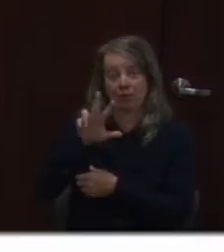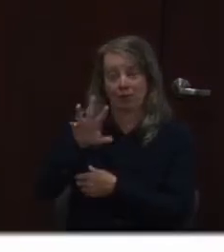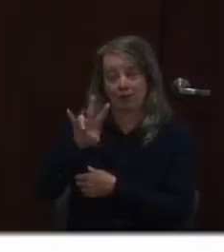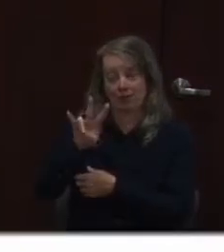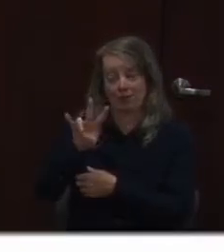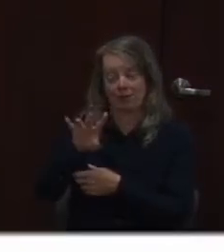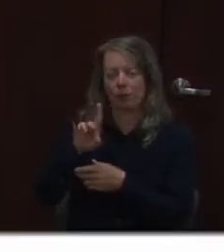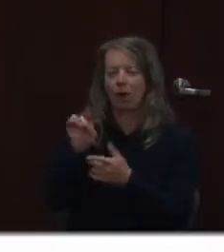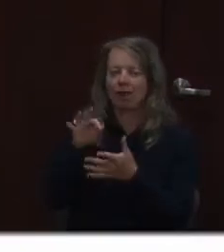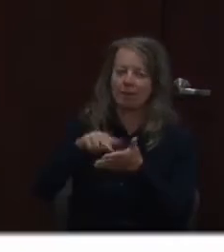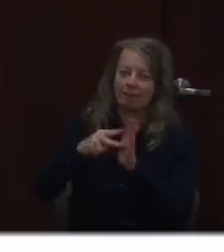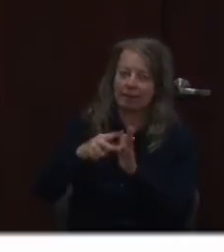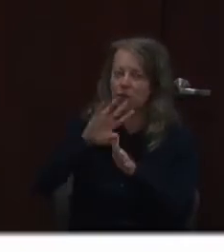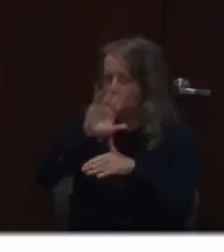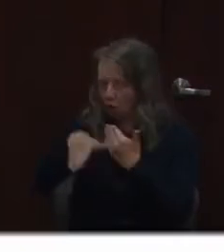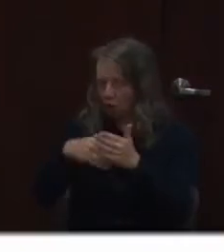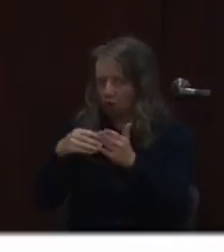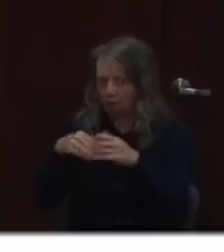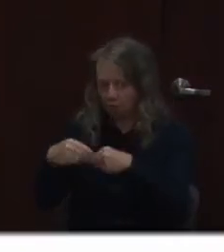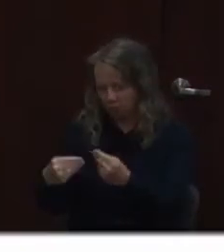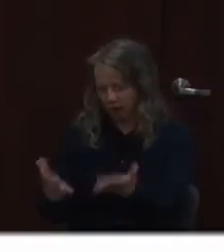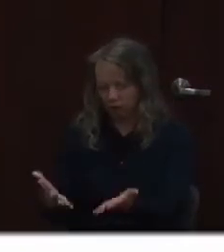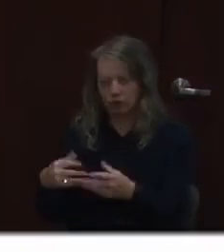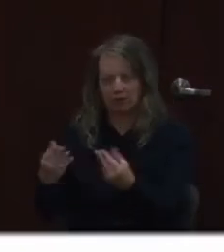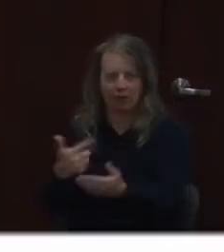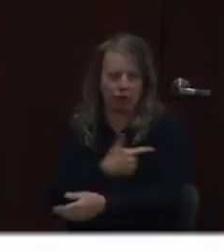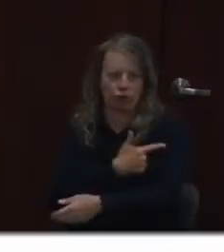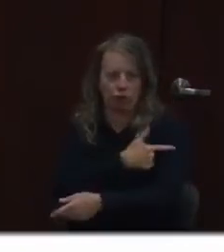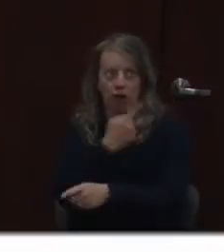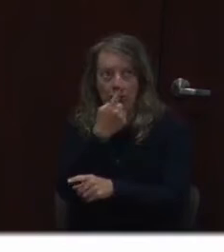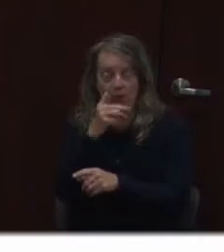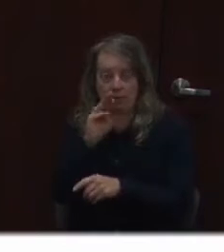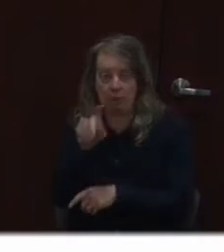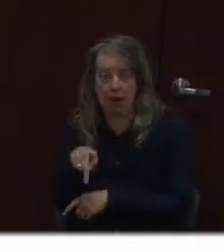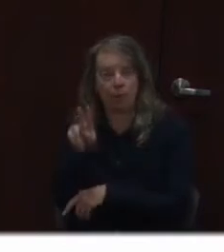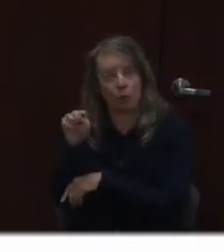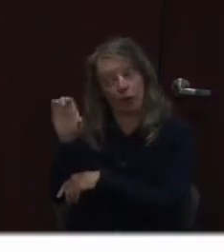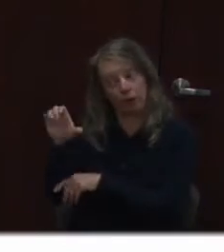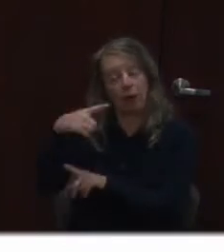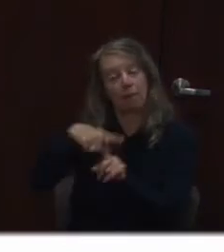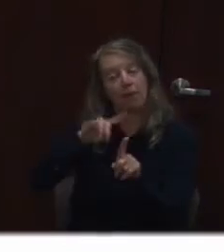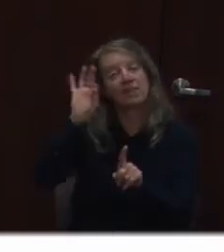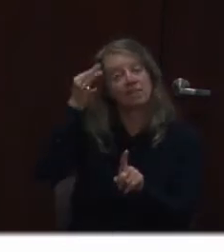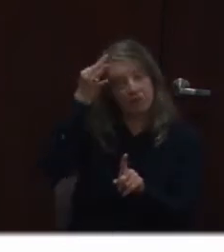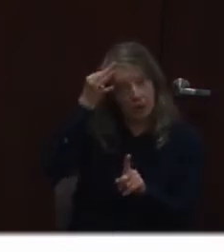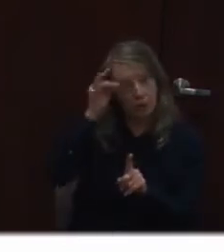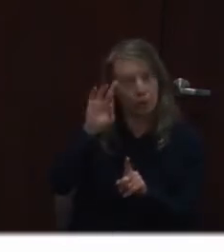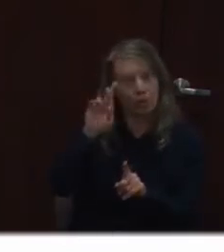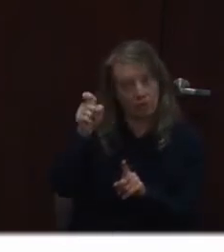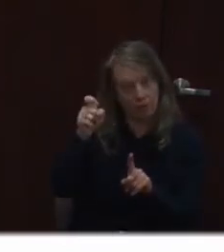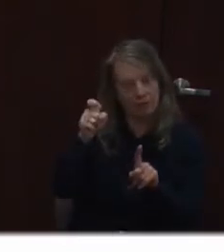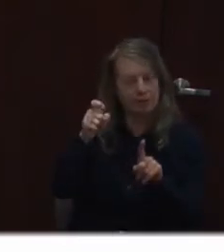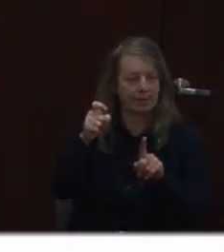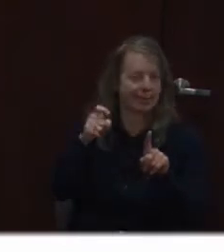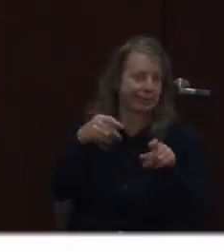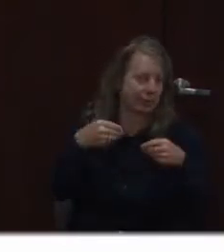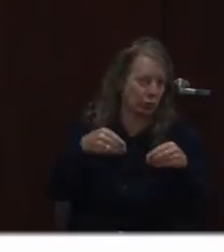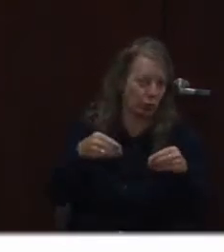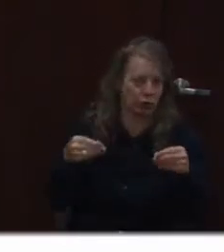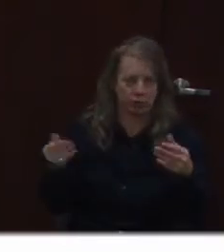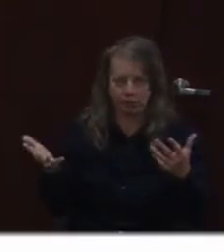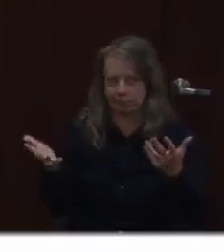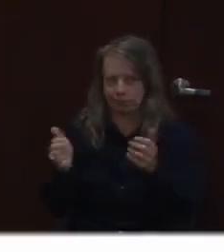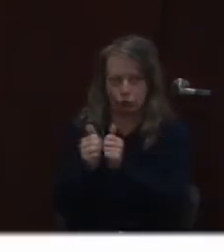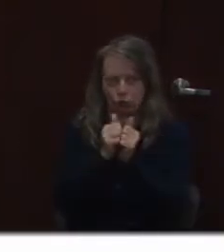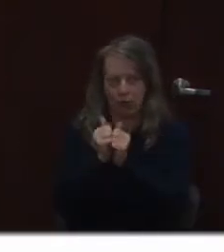map that you're seeing here, that's the North Carolina and the federal pharmacy partners all in here. And just to note, there we